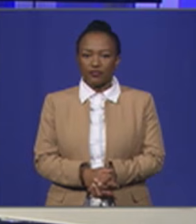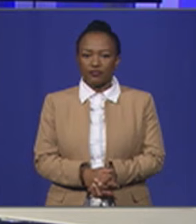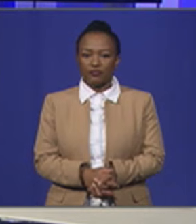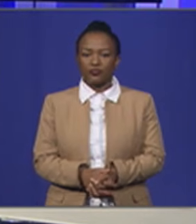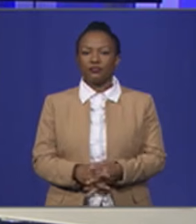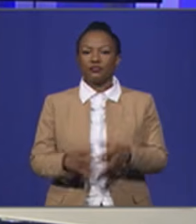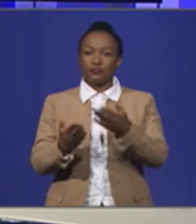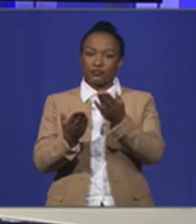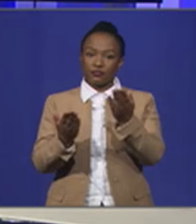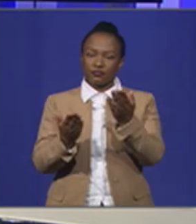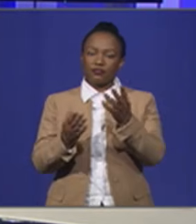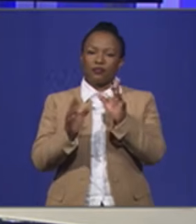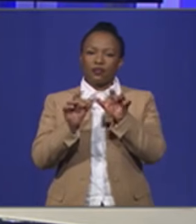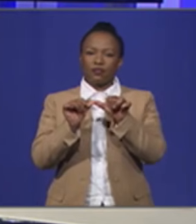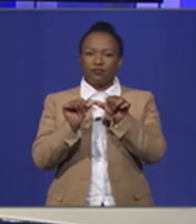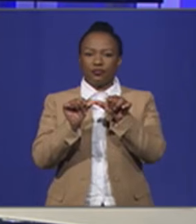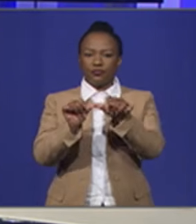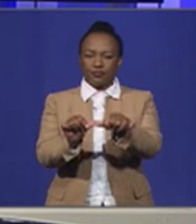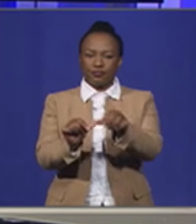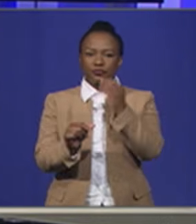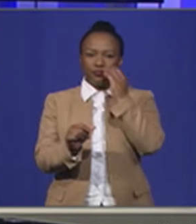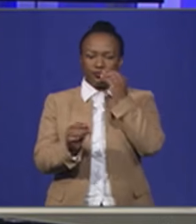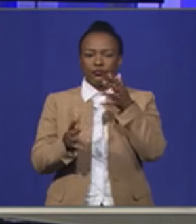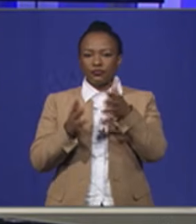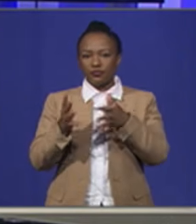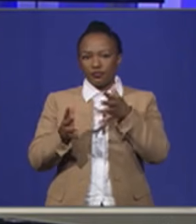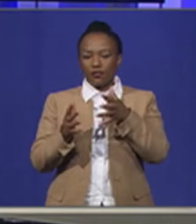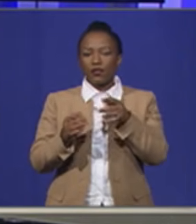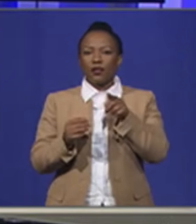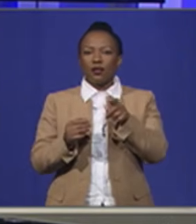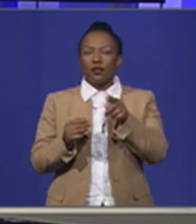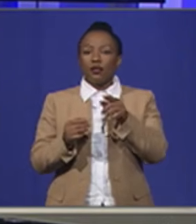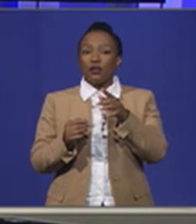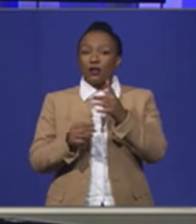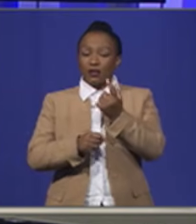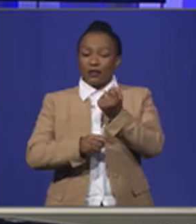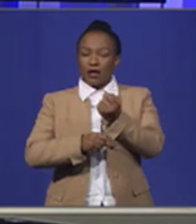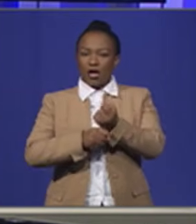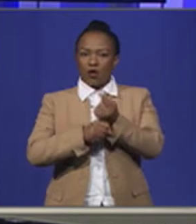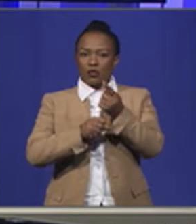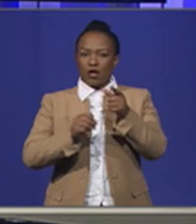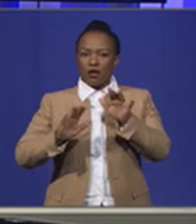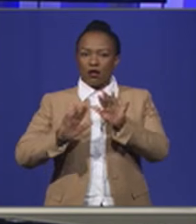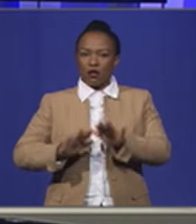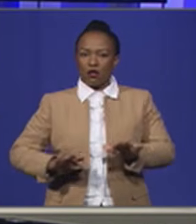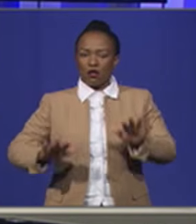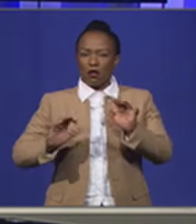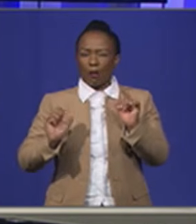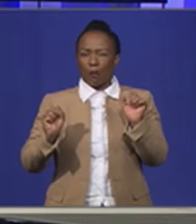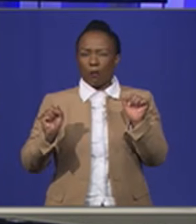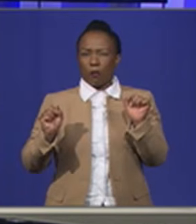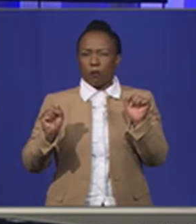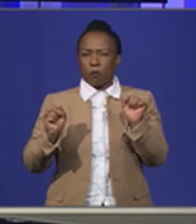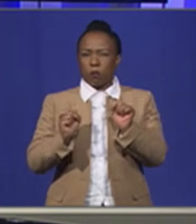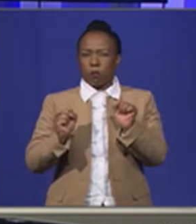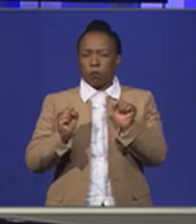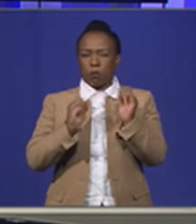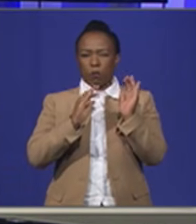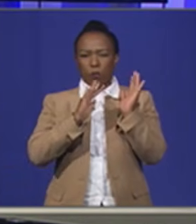Motho e tsore tswela pele ka dikgang tsa rona. Lekhubula mowa o tsididi le padimotse Gauteng le go lere serame le dipula go